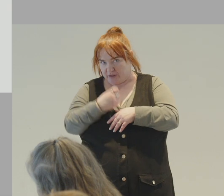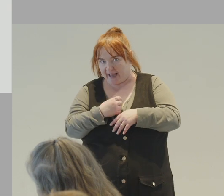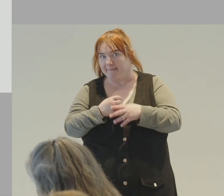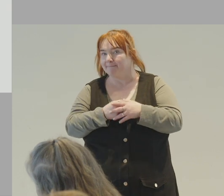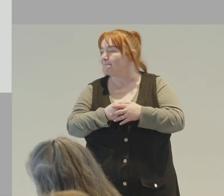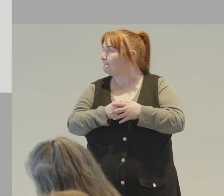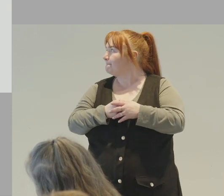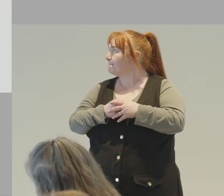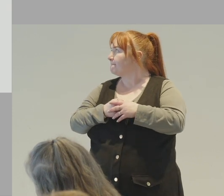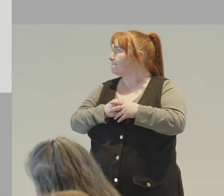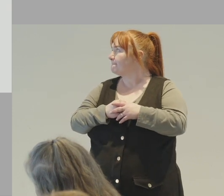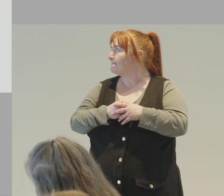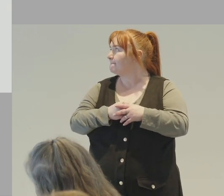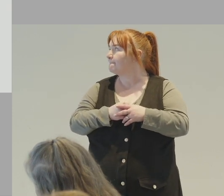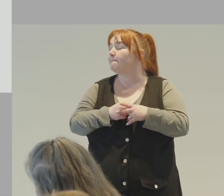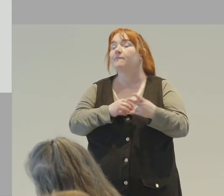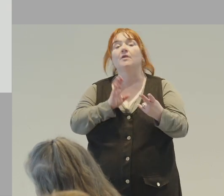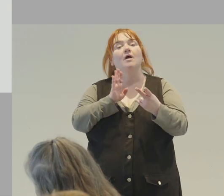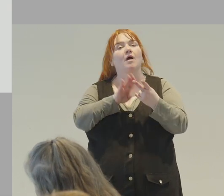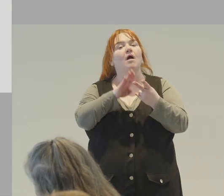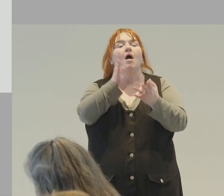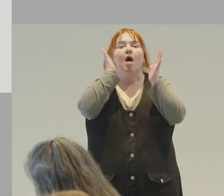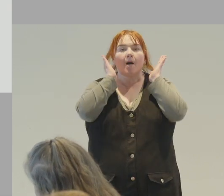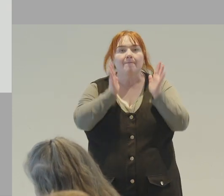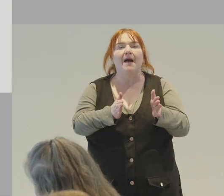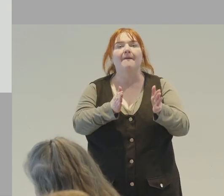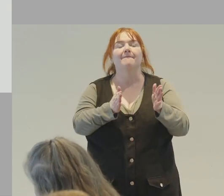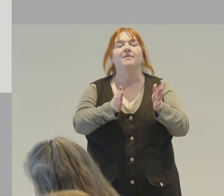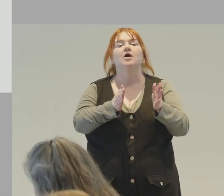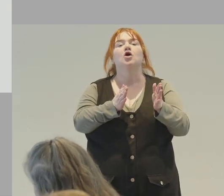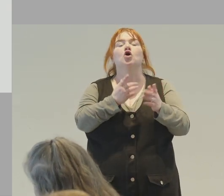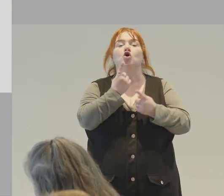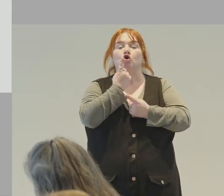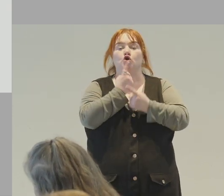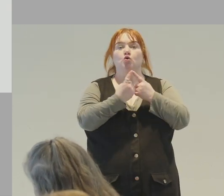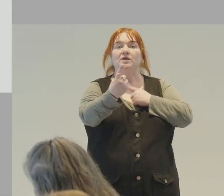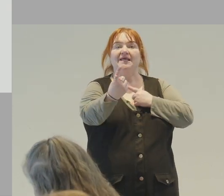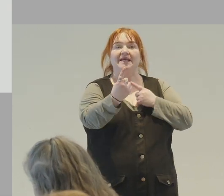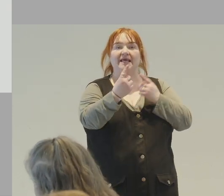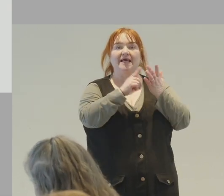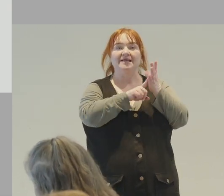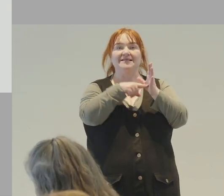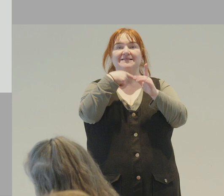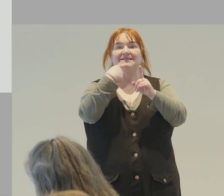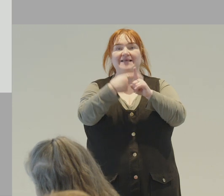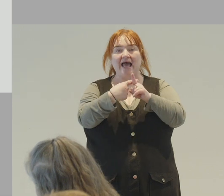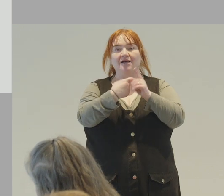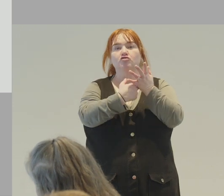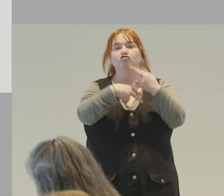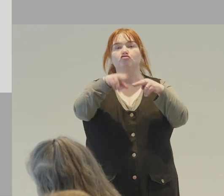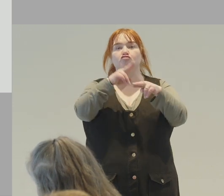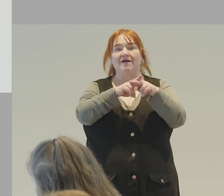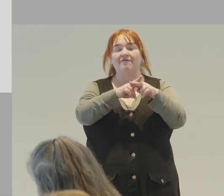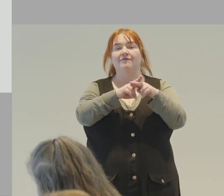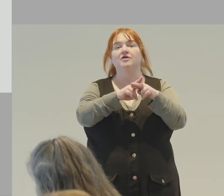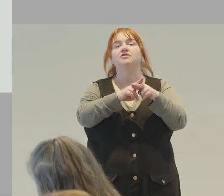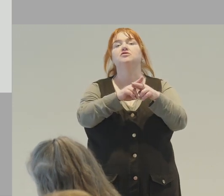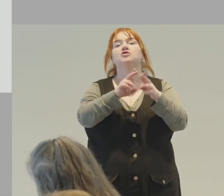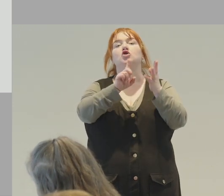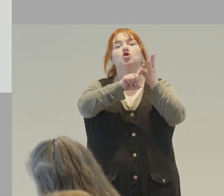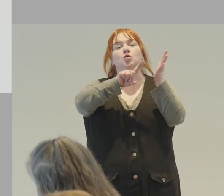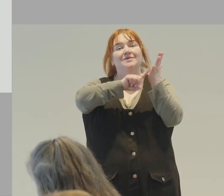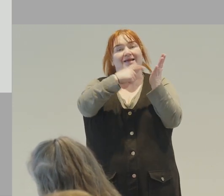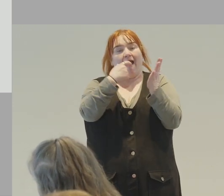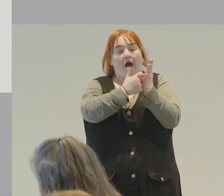You do need to have a unique taxpayer reference number. They will not proceed with your application if you don't. So my